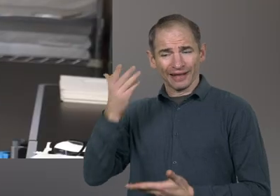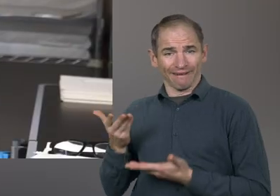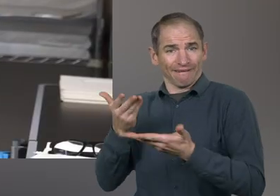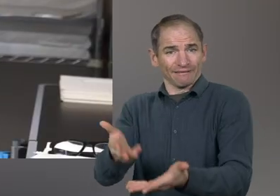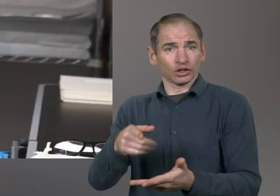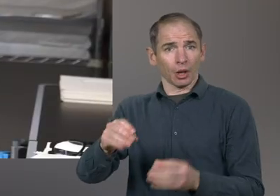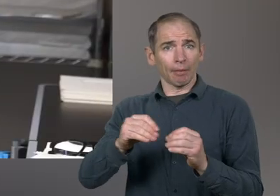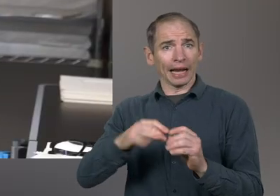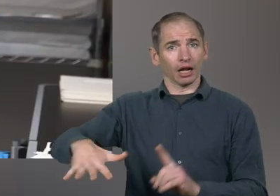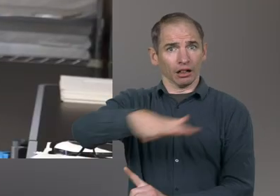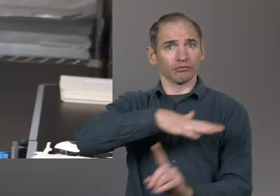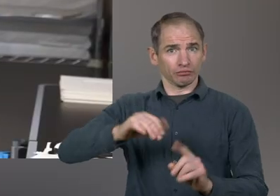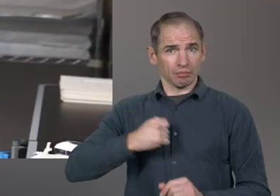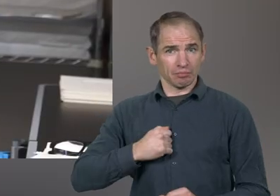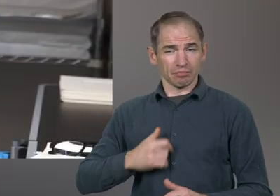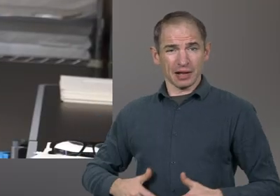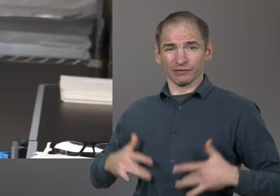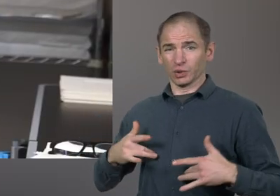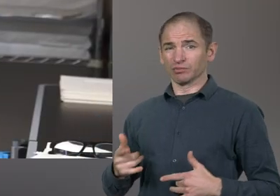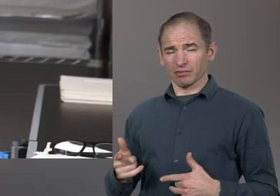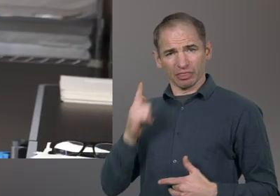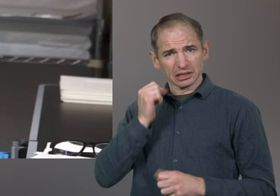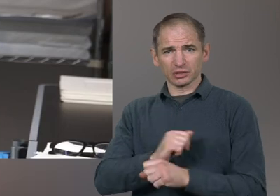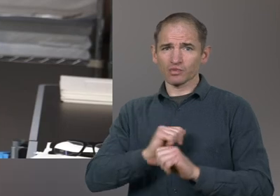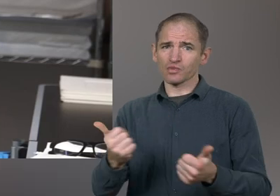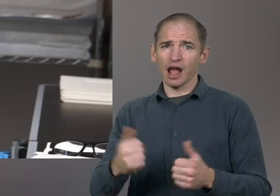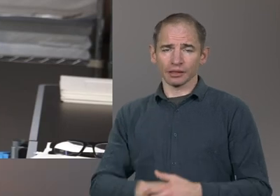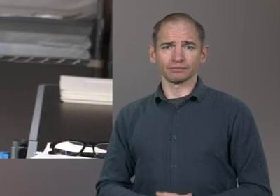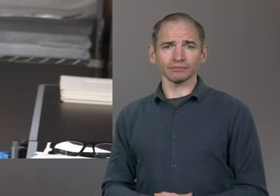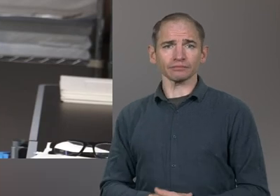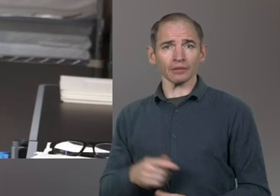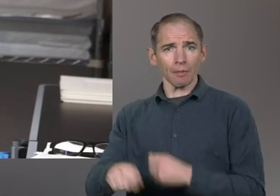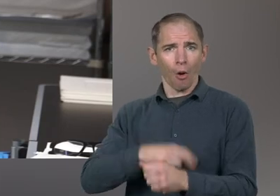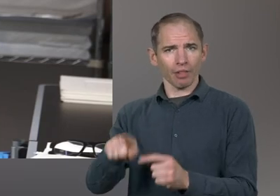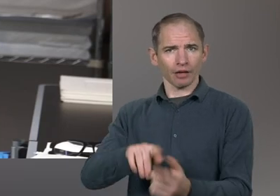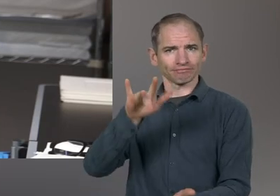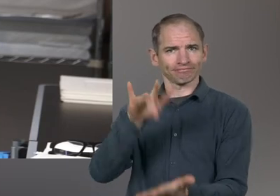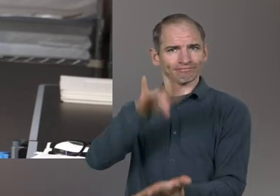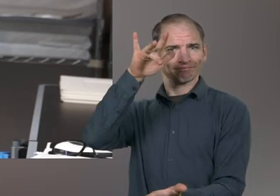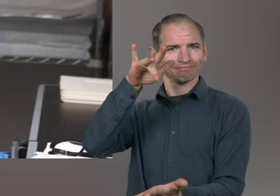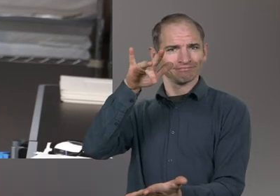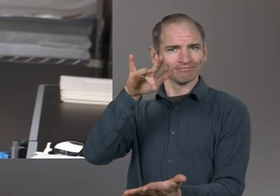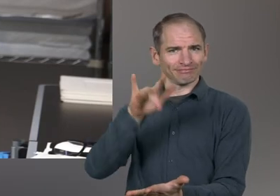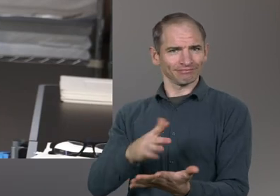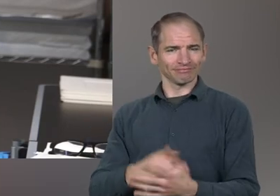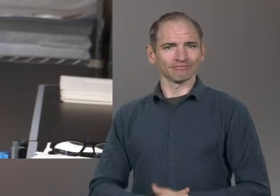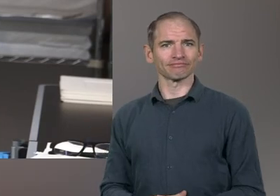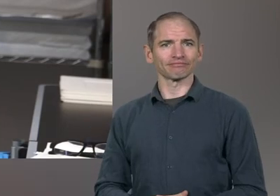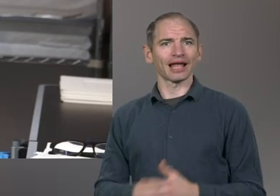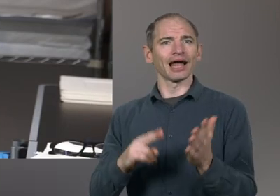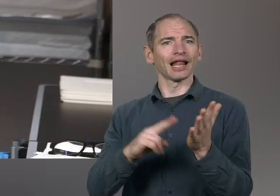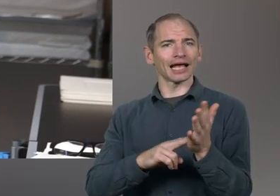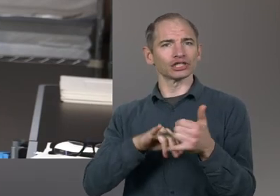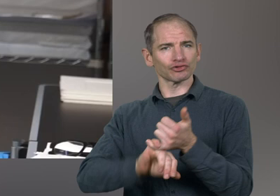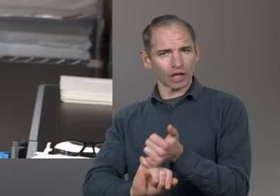Biennale, from my perspective. I think they did very well. It became central, seminal. Nick Sirota and Chris